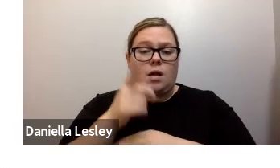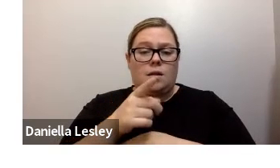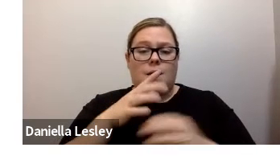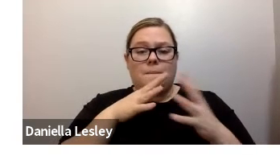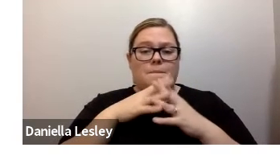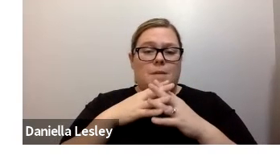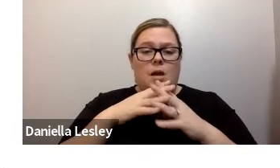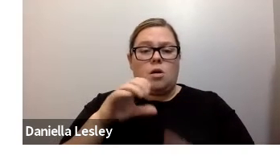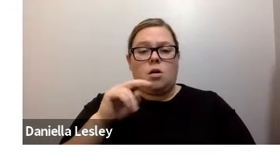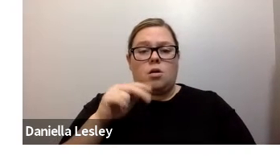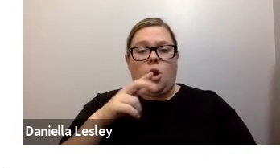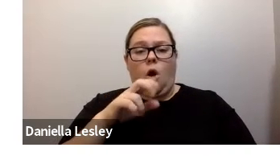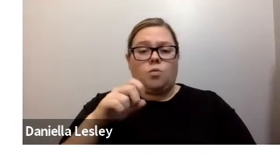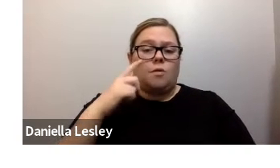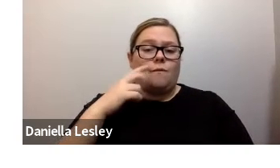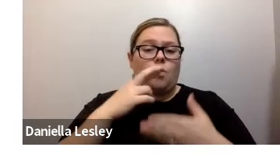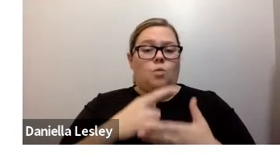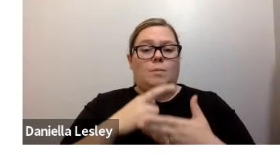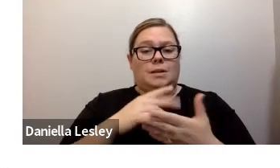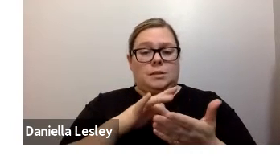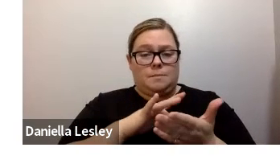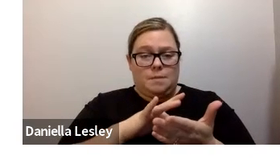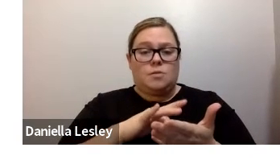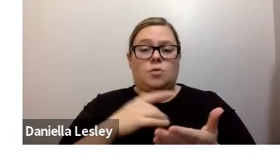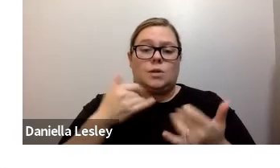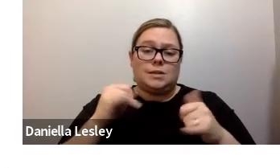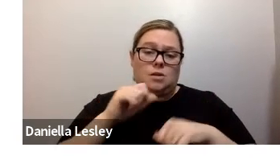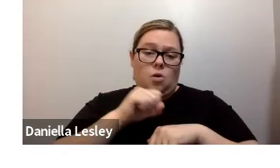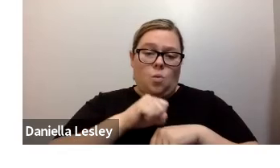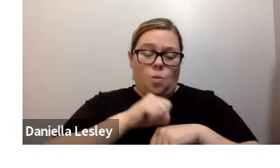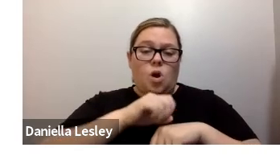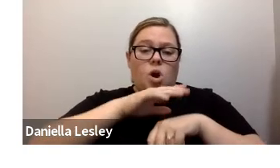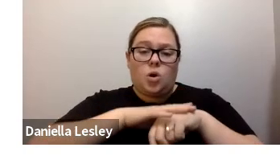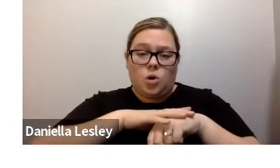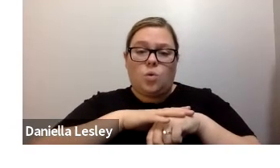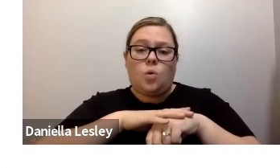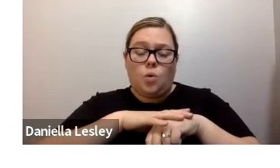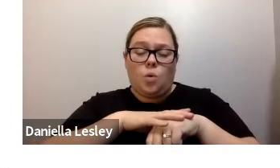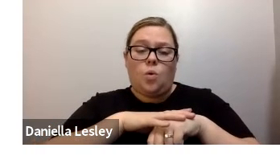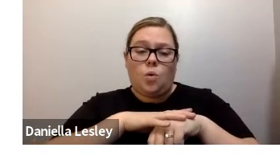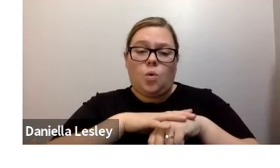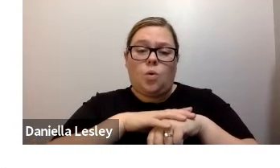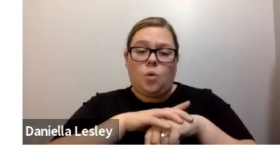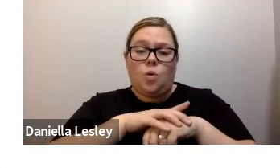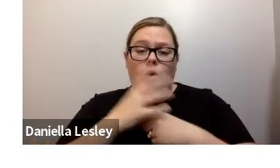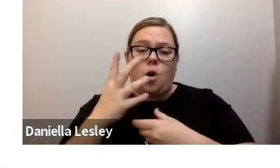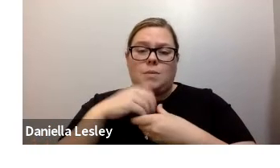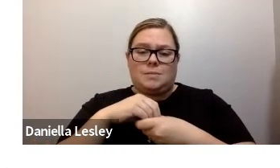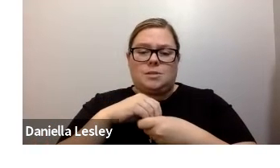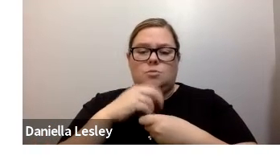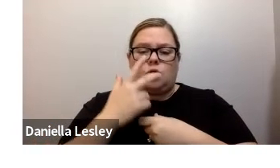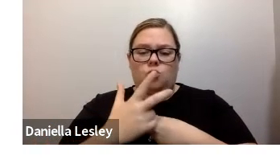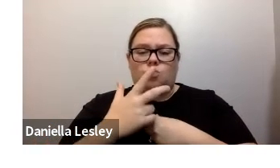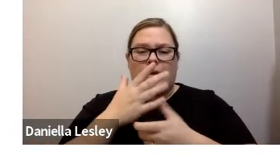Congress for Rehabilitation Medicine. We are still working on the participatory aspects of